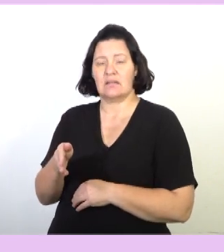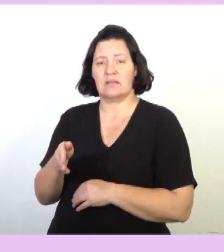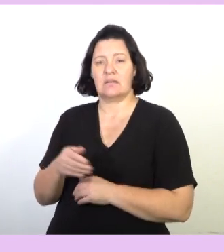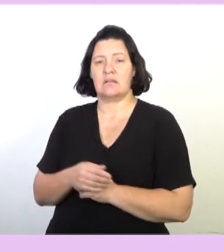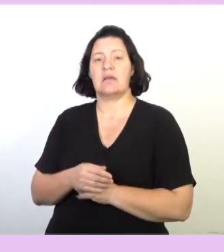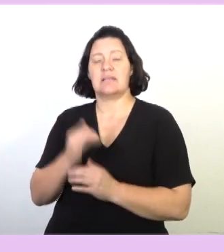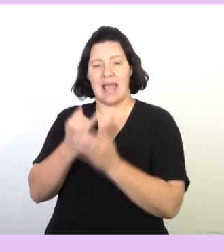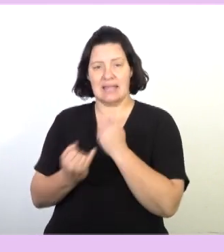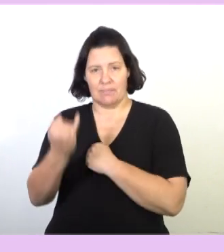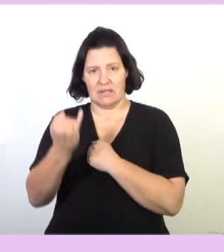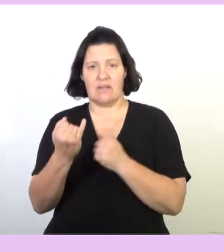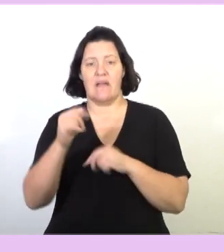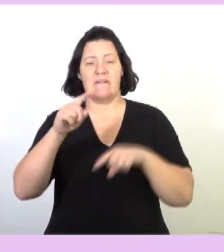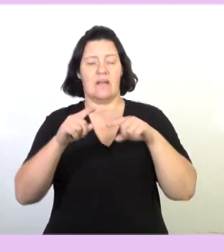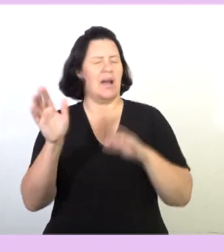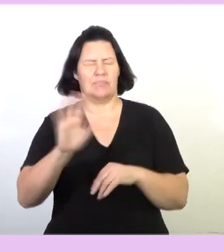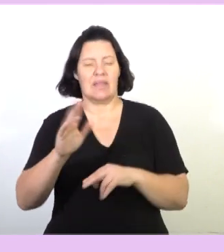our dependent